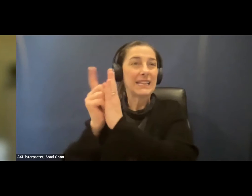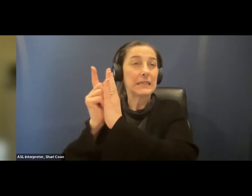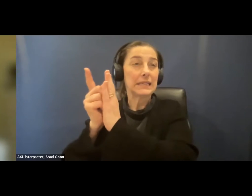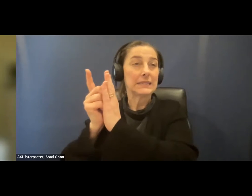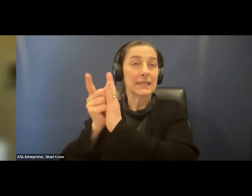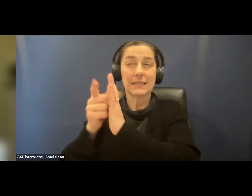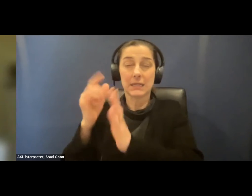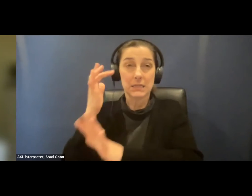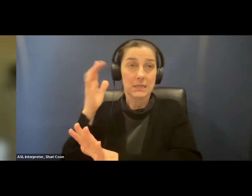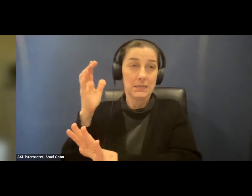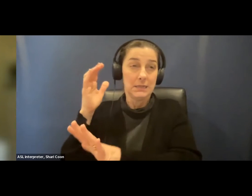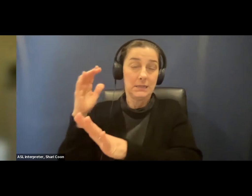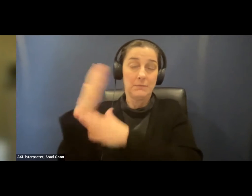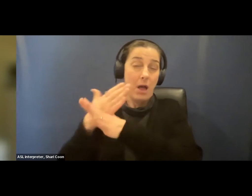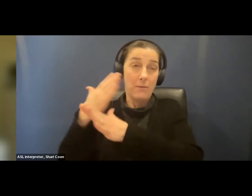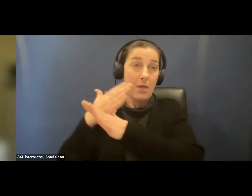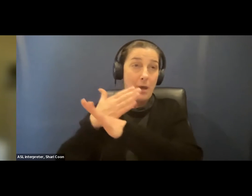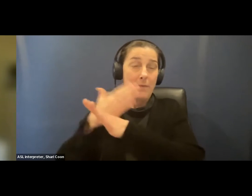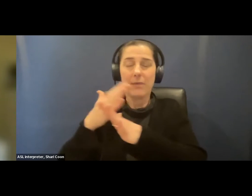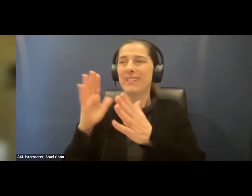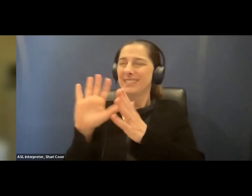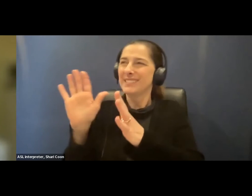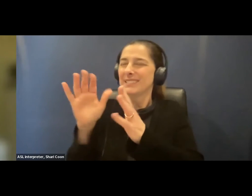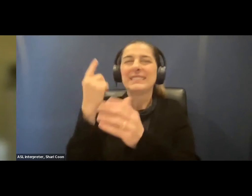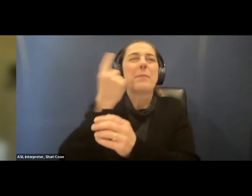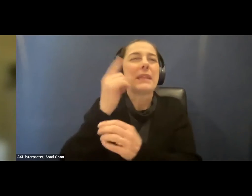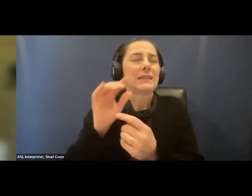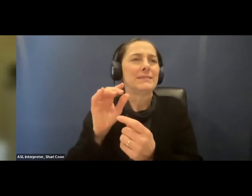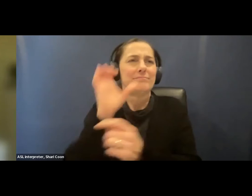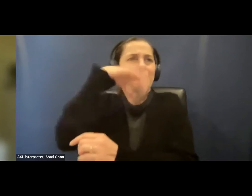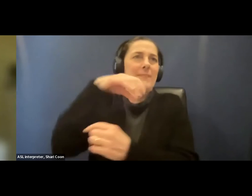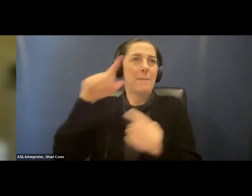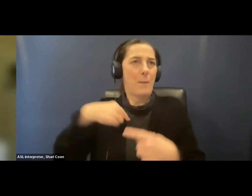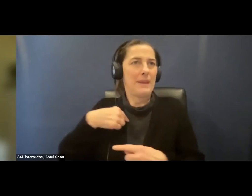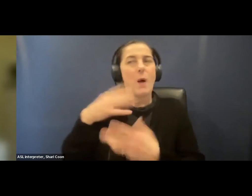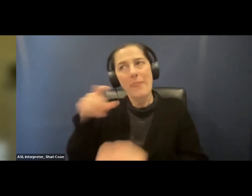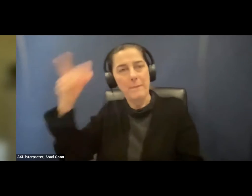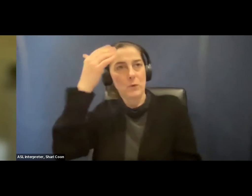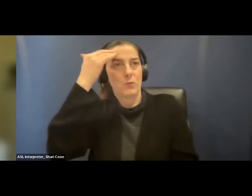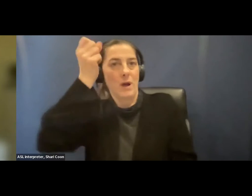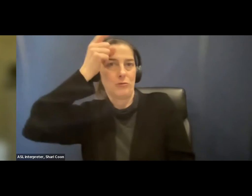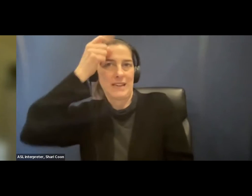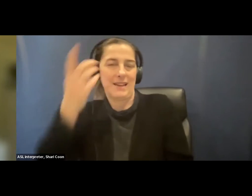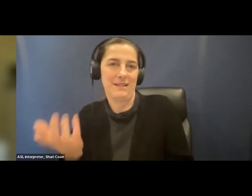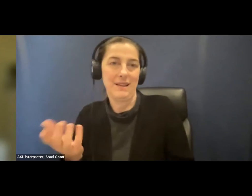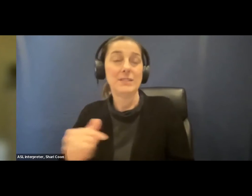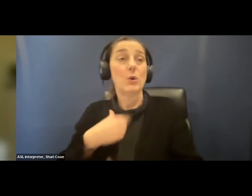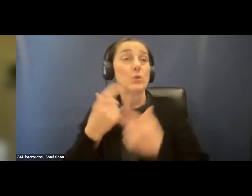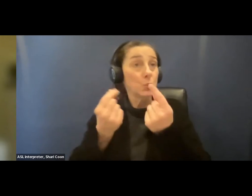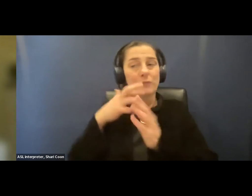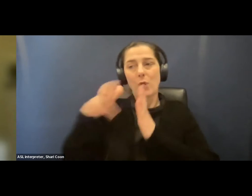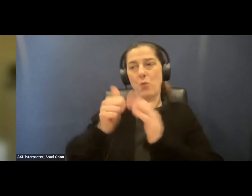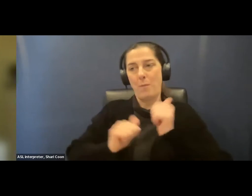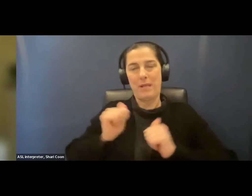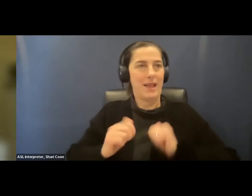I was working at Northeastern, and I said, let's go through the absolute worst case scenario of what's going to happen when you tell your professor this. I'm